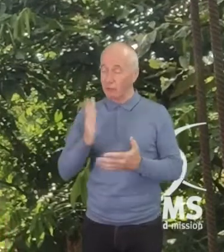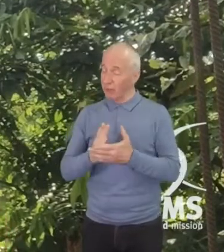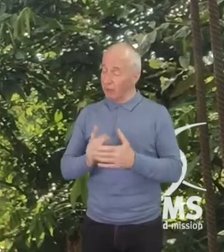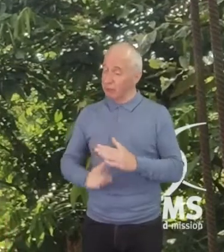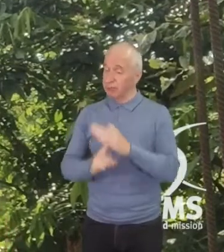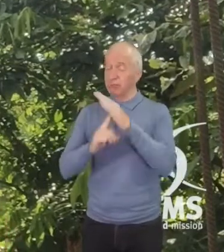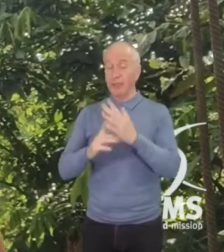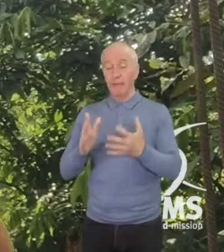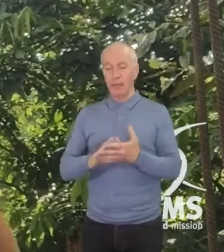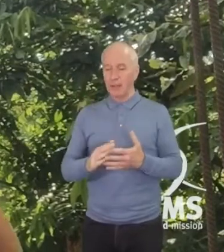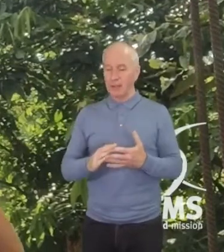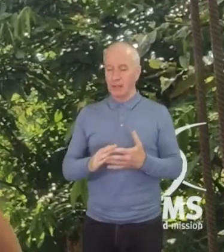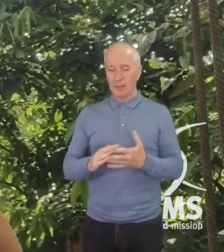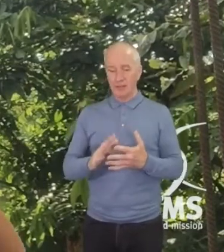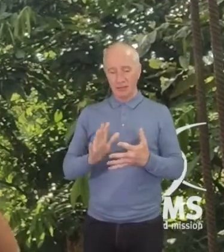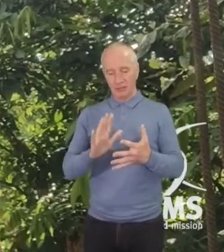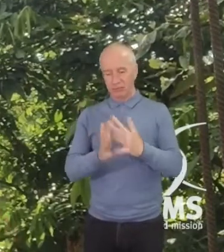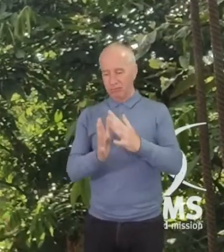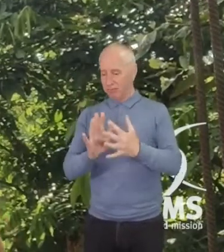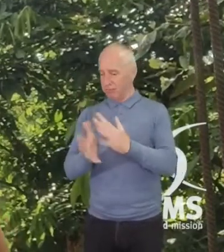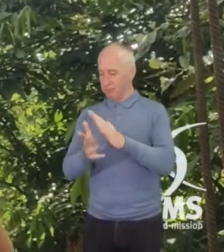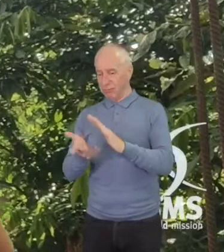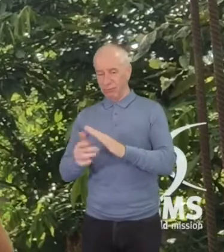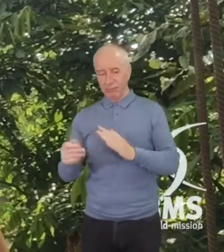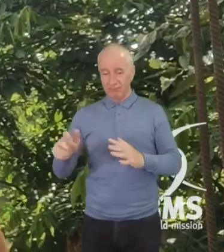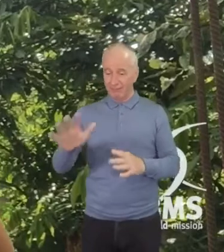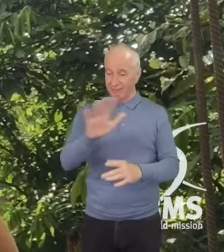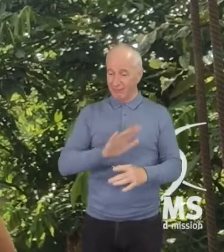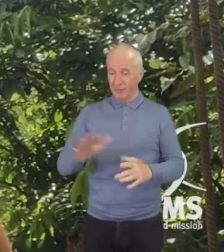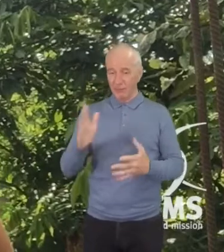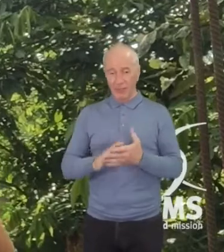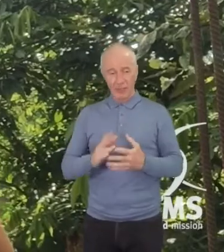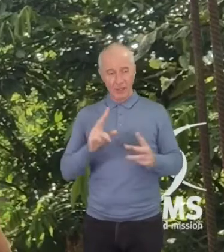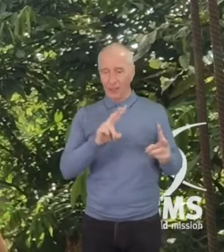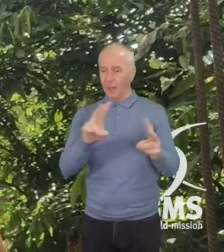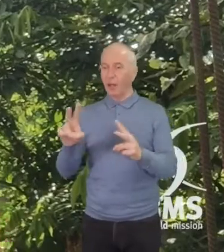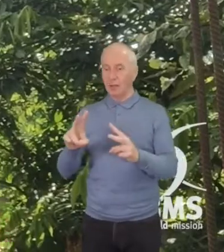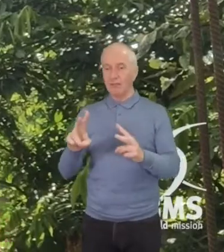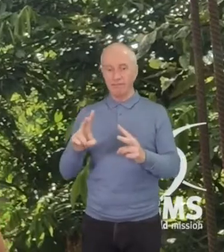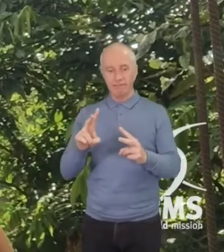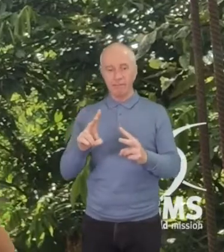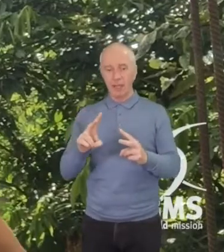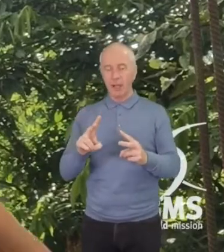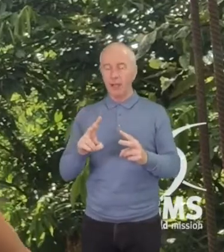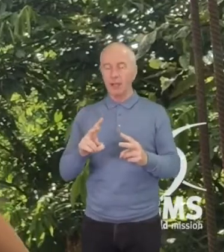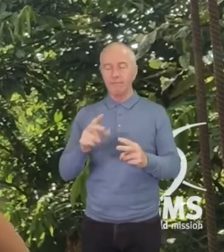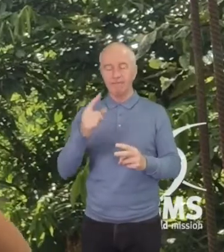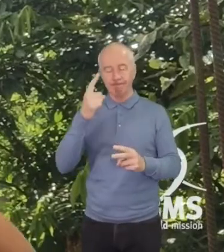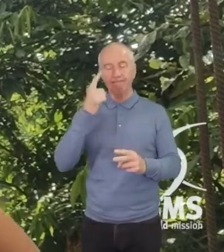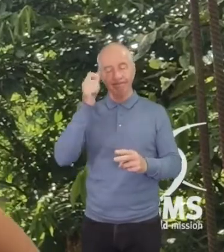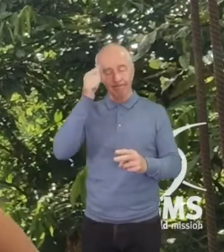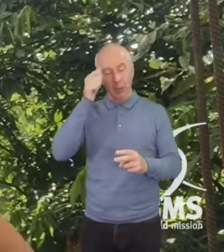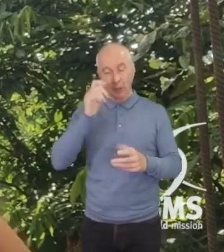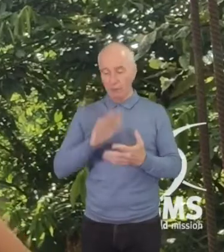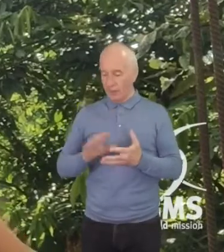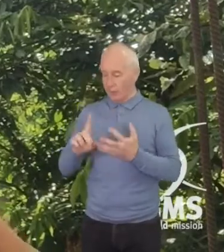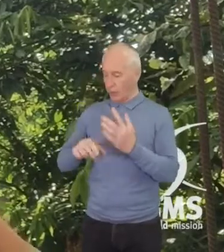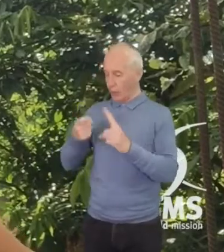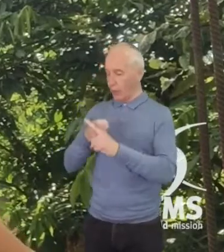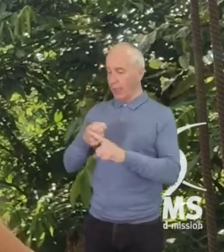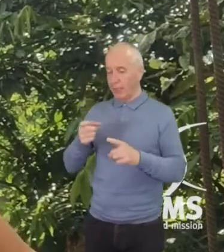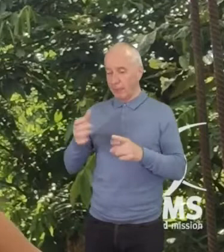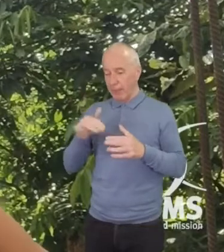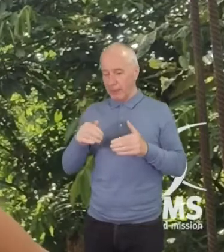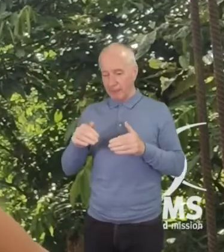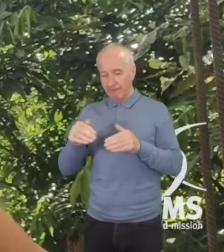stewardship are also very often self-evident and direct. In the UK, perhaps we're relatively sheltered from the impacts of